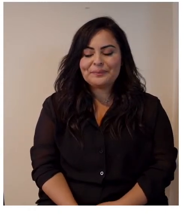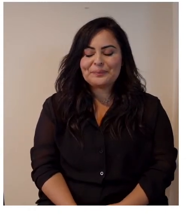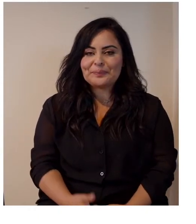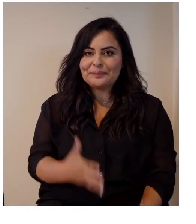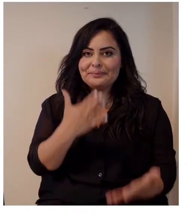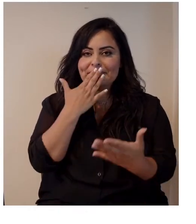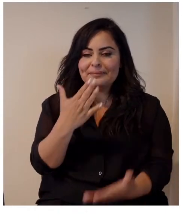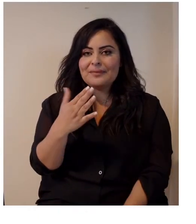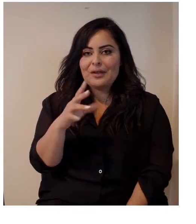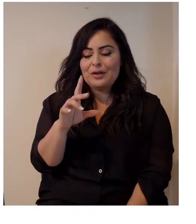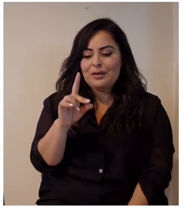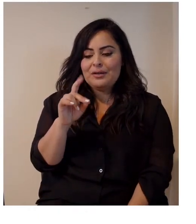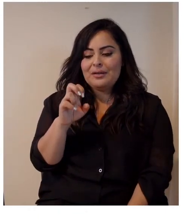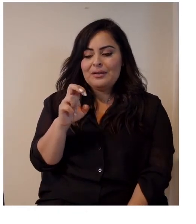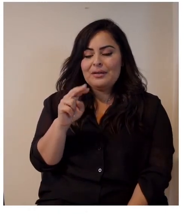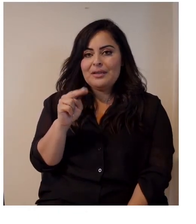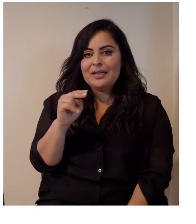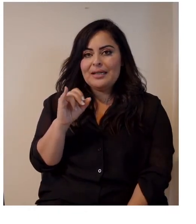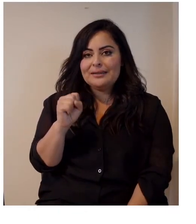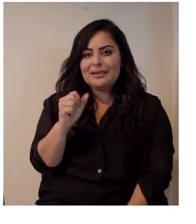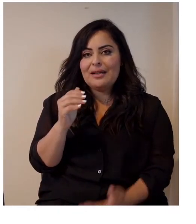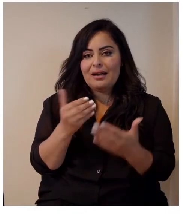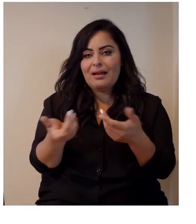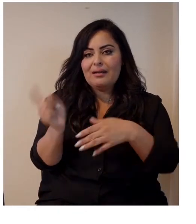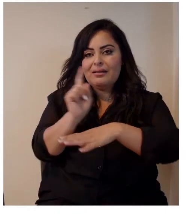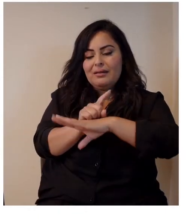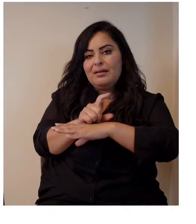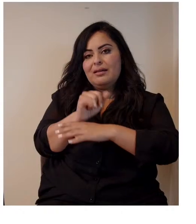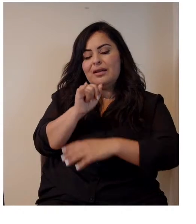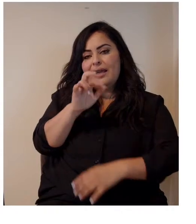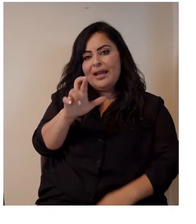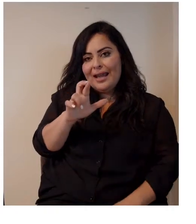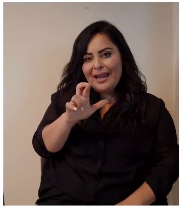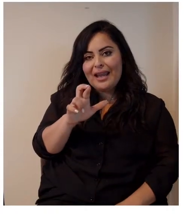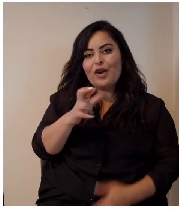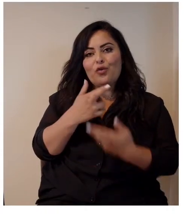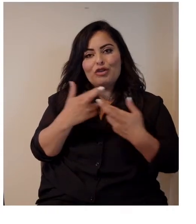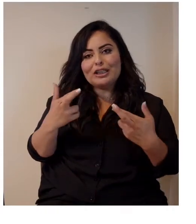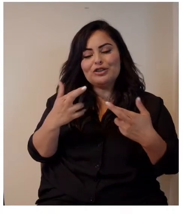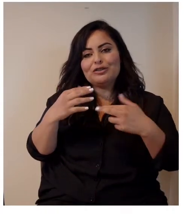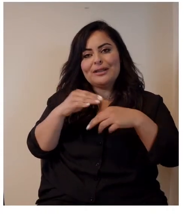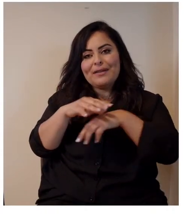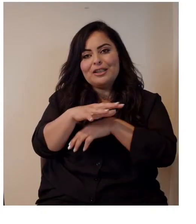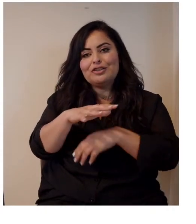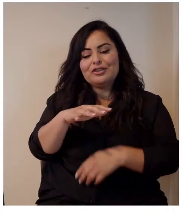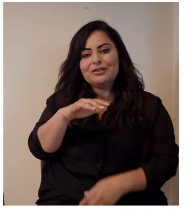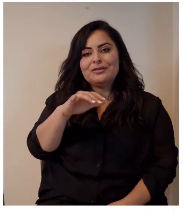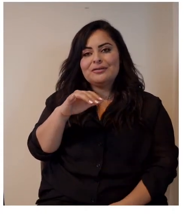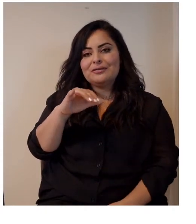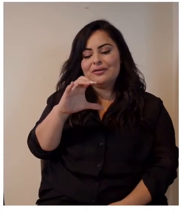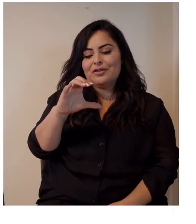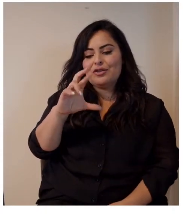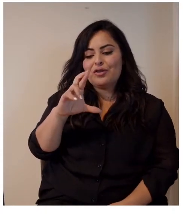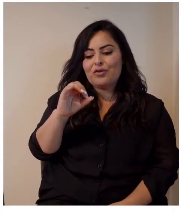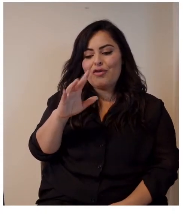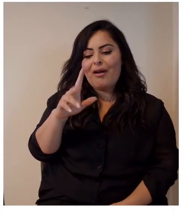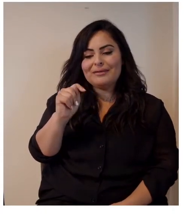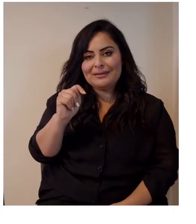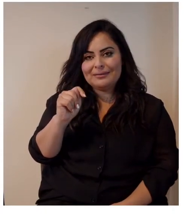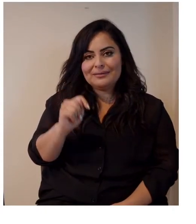Thank you, Dennis, for that information. Next up, we'll bring back out Air Resource Advisor Jen Croft.